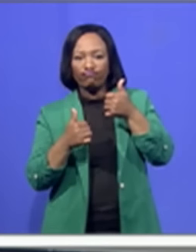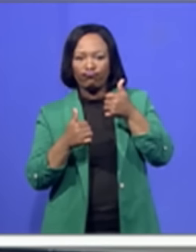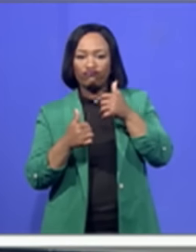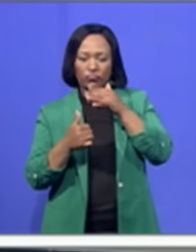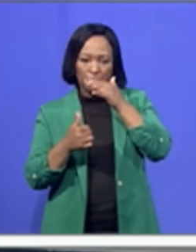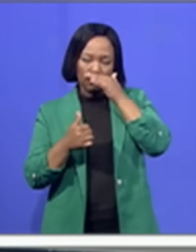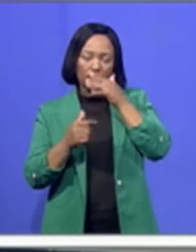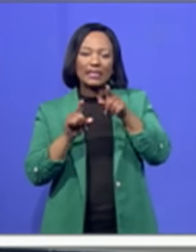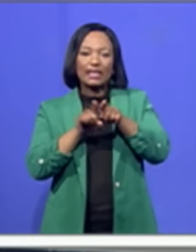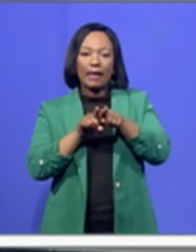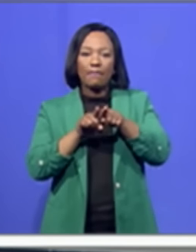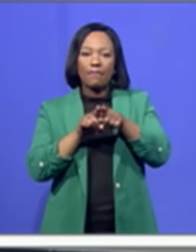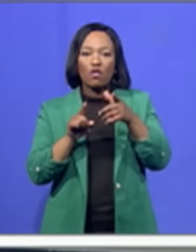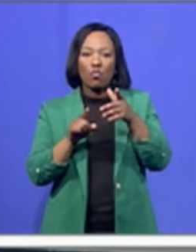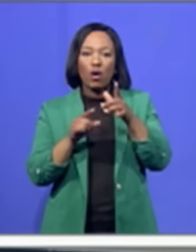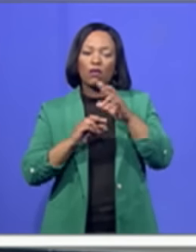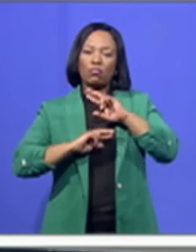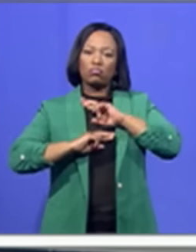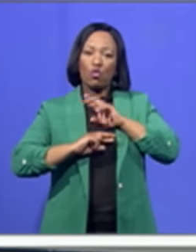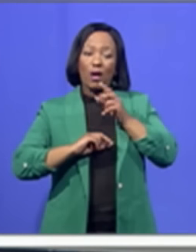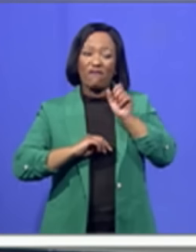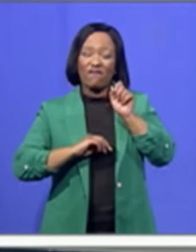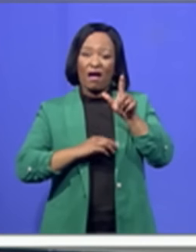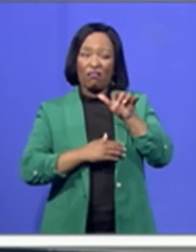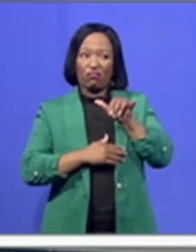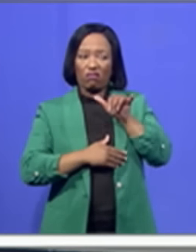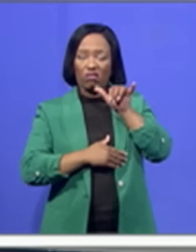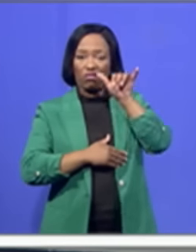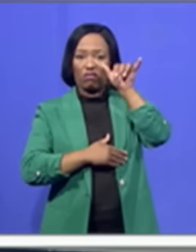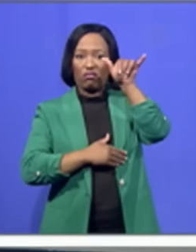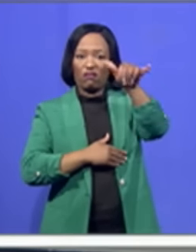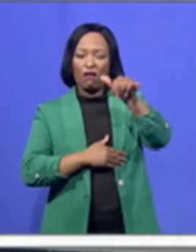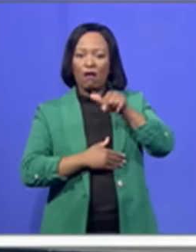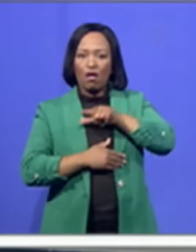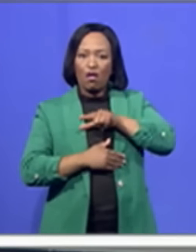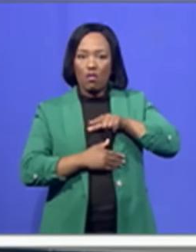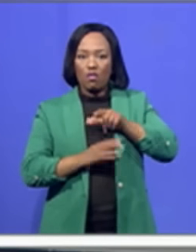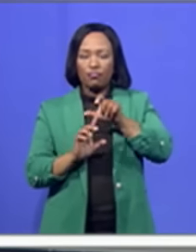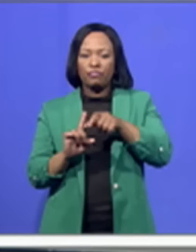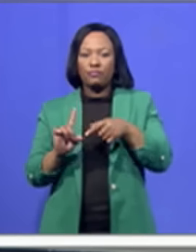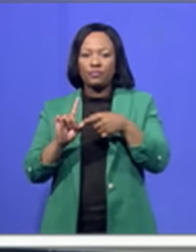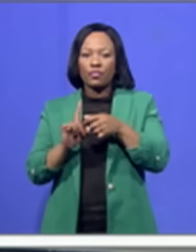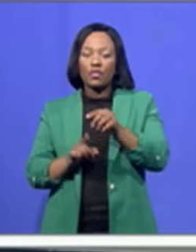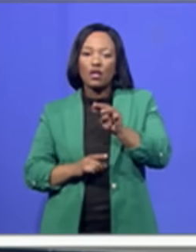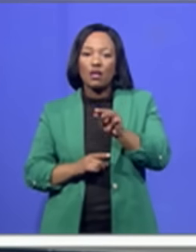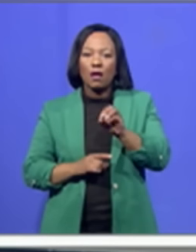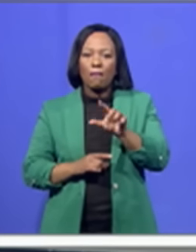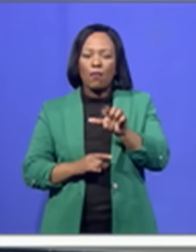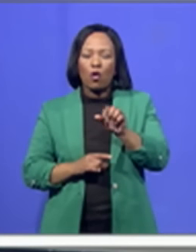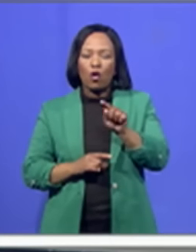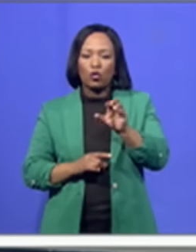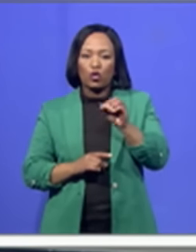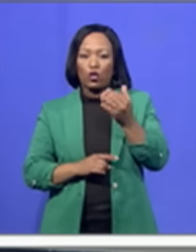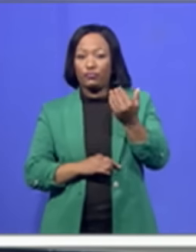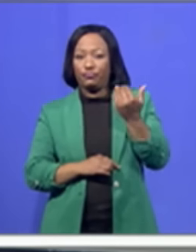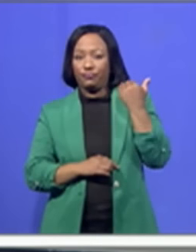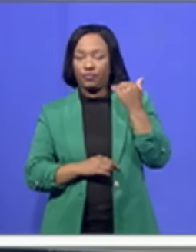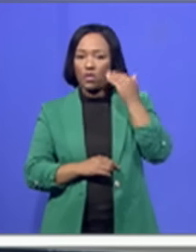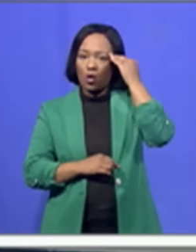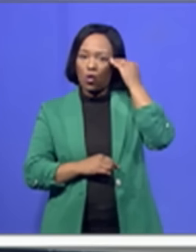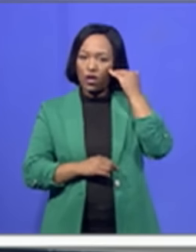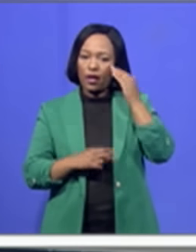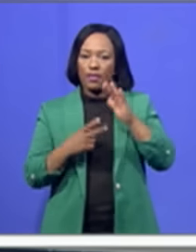la sefofane seo ke go ya le ka Trot Moloto yeo e bego e le mothuša mohlahli dipapading tša mogopo wa lefase ka Korea le ka Japan